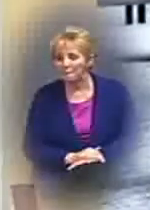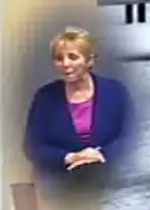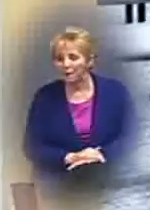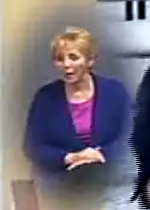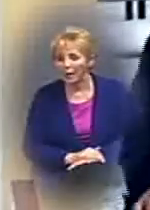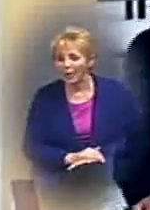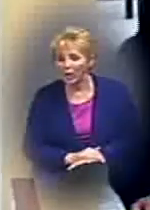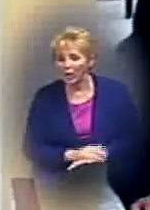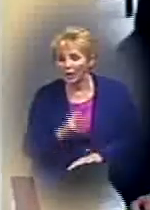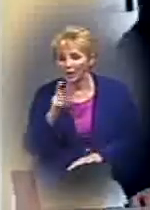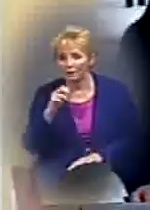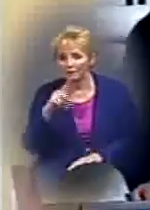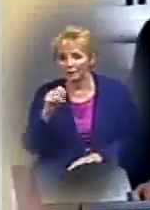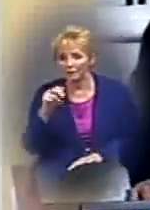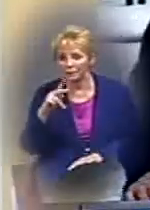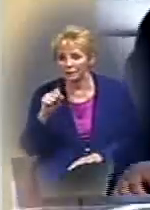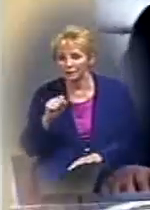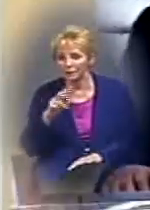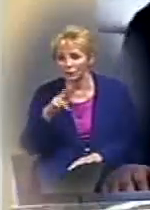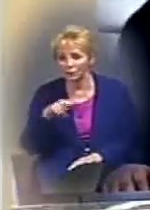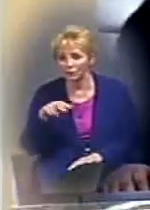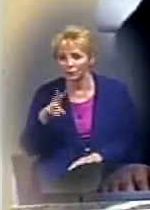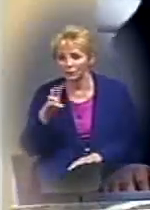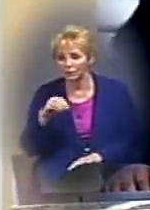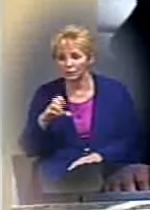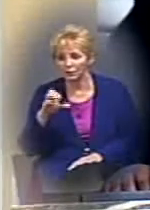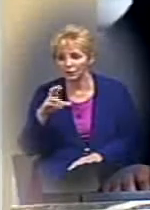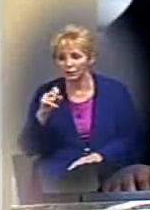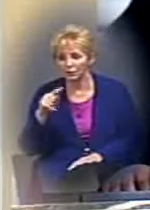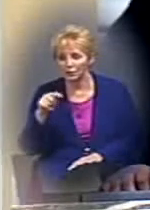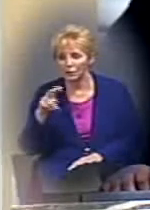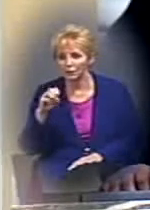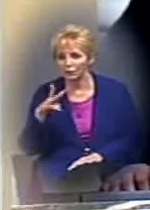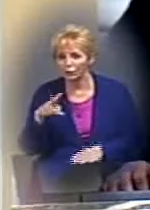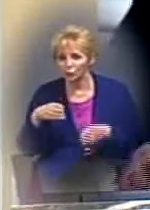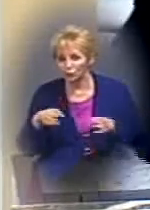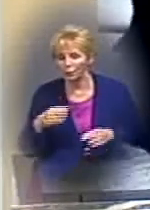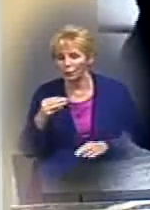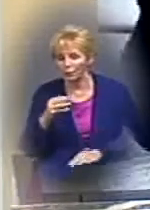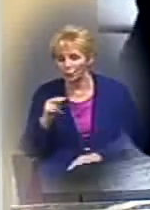did not show up. Mr. Banks. Kent Banks, 2260 Crestview Street, Morganton, North Carolina.